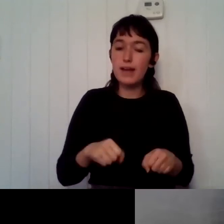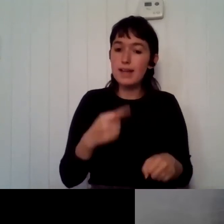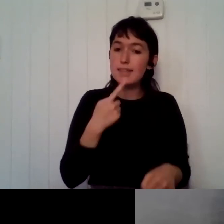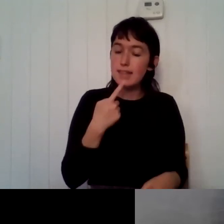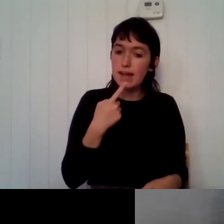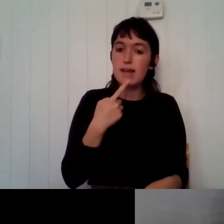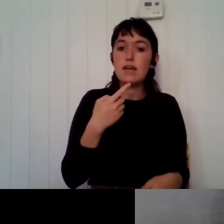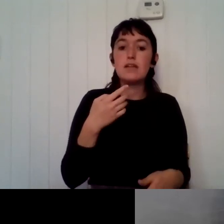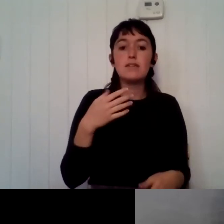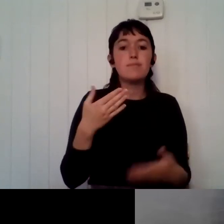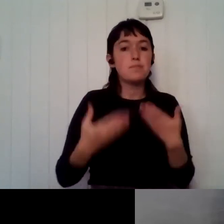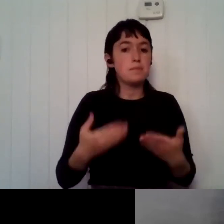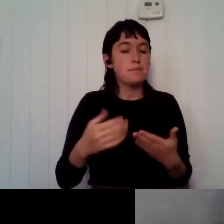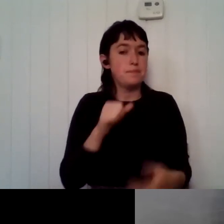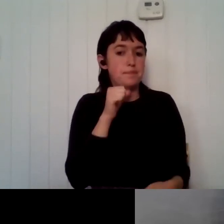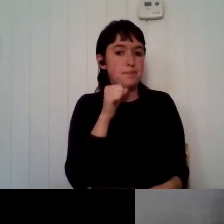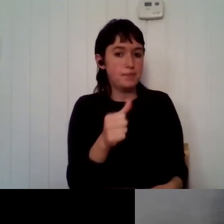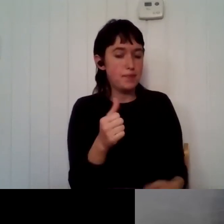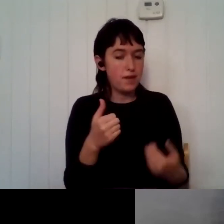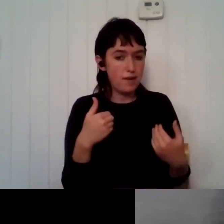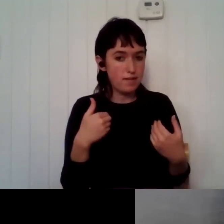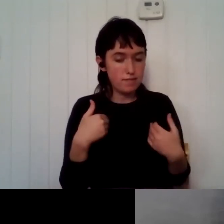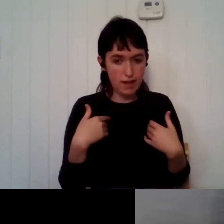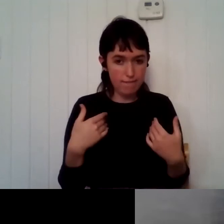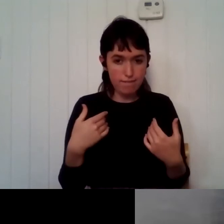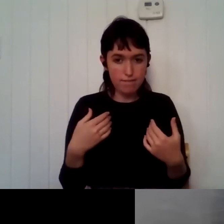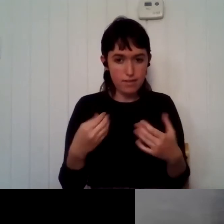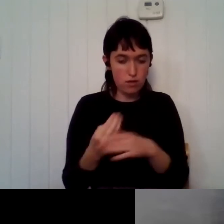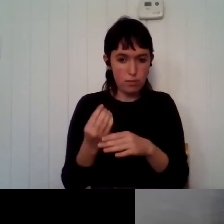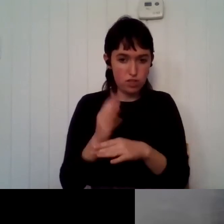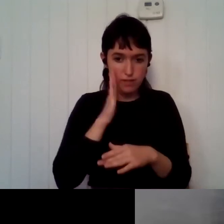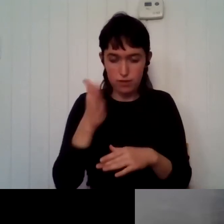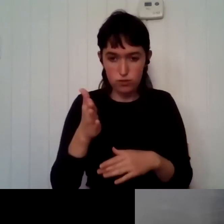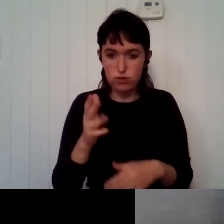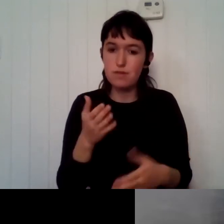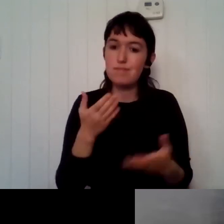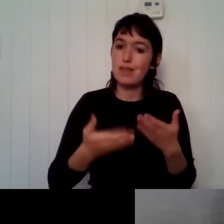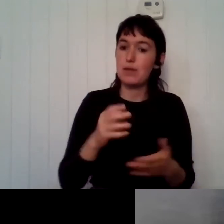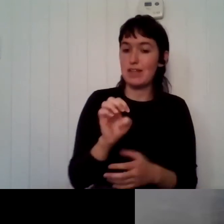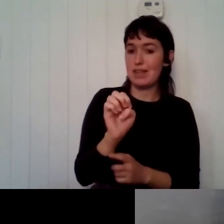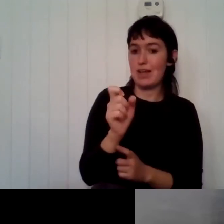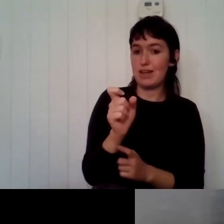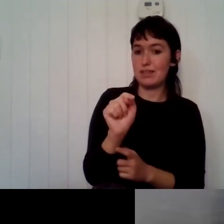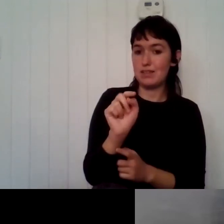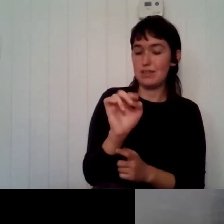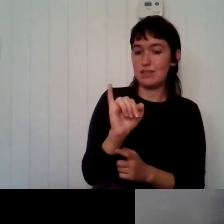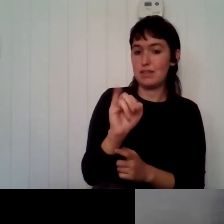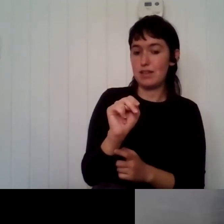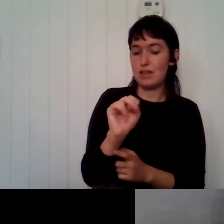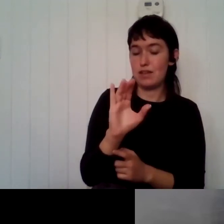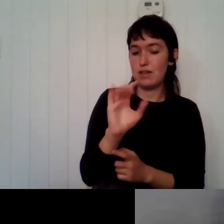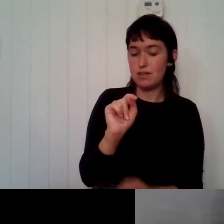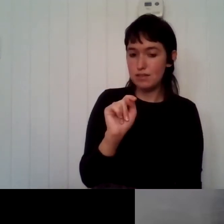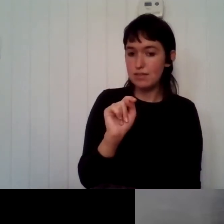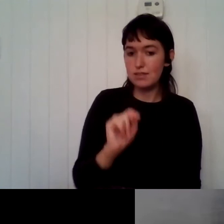magmatic system anymore, is extinct. They also can do, for example, mapping of what's inside the volcano. So for example, what